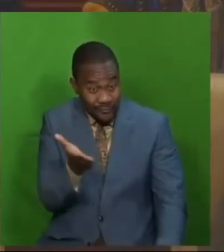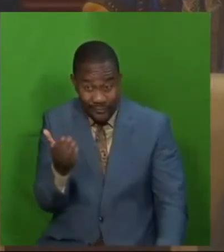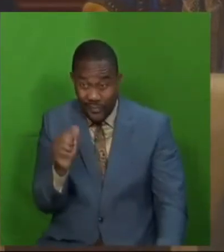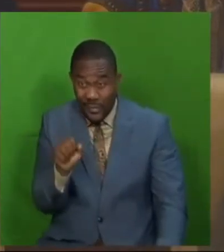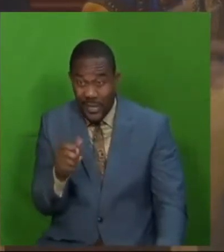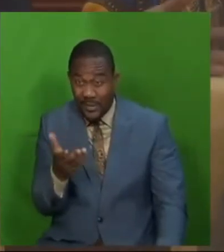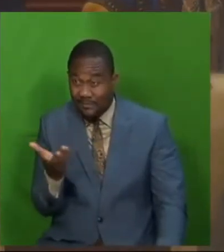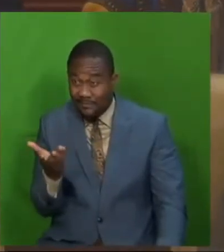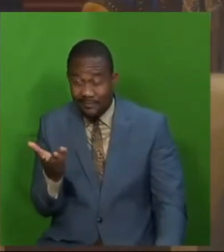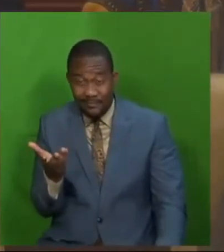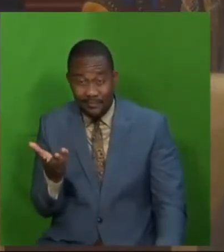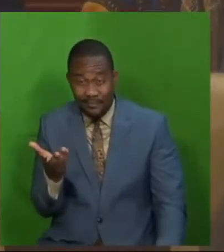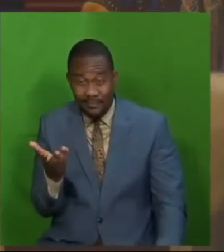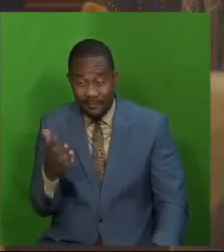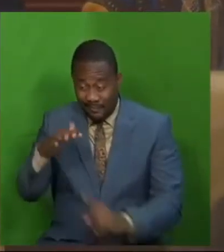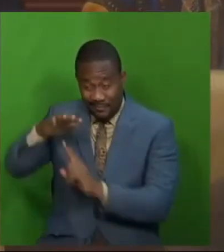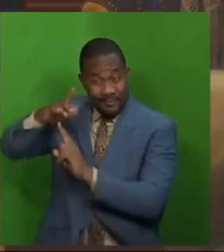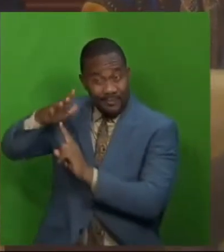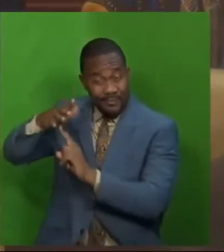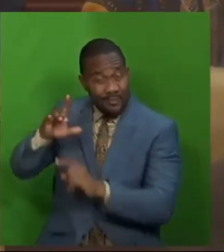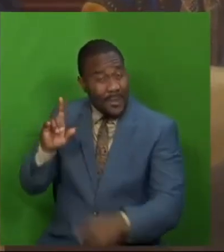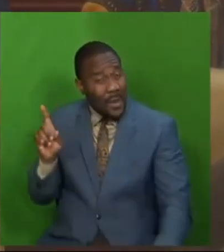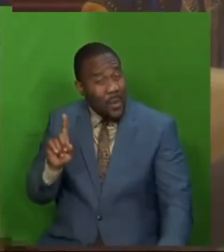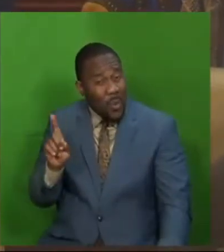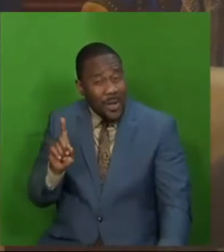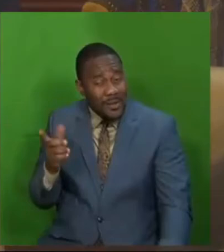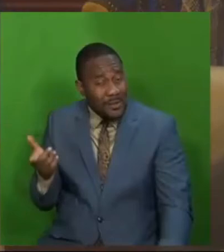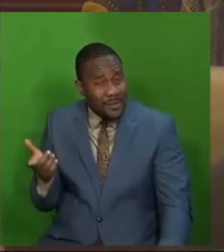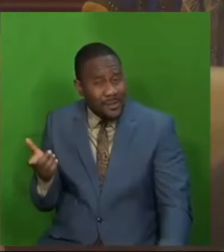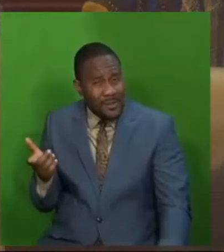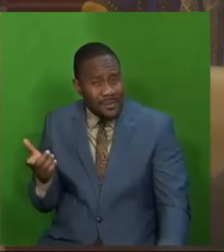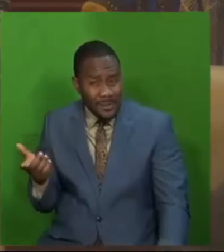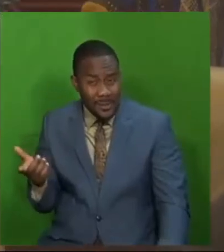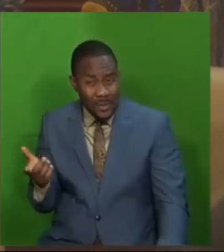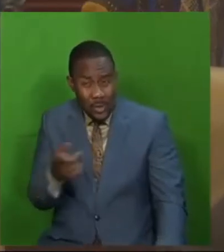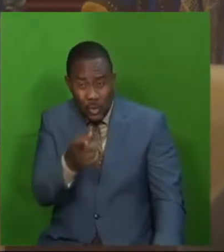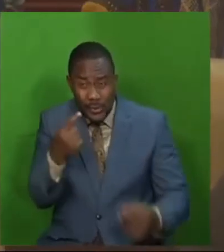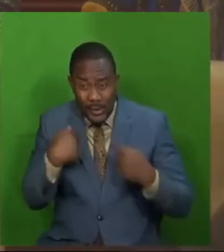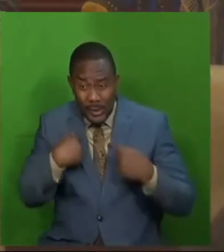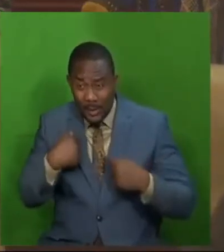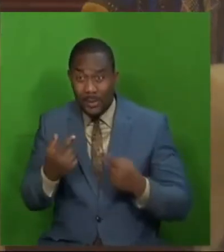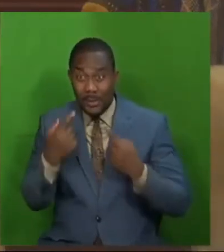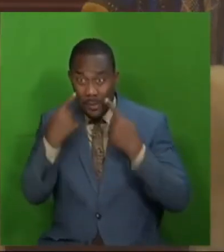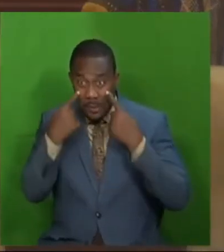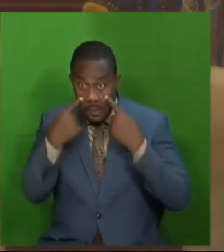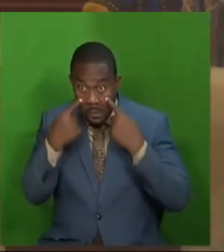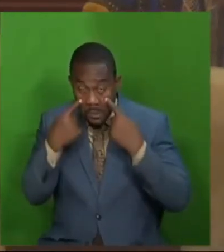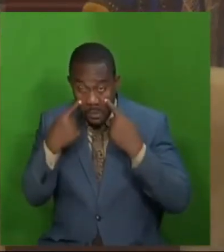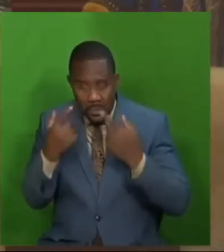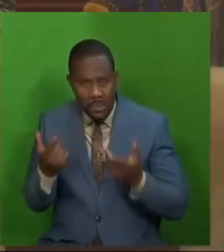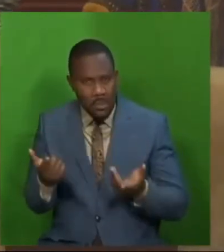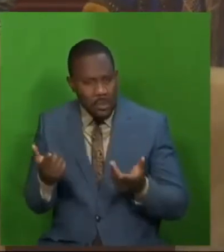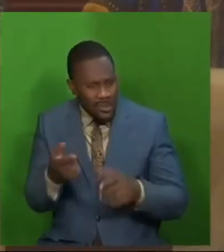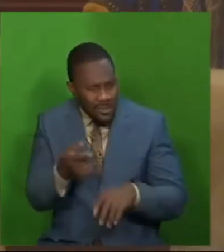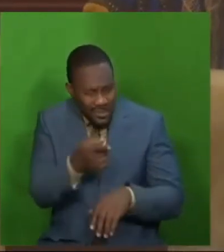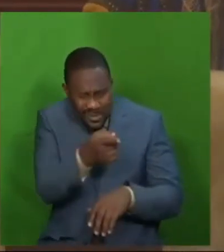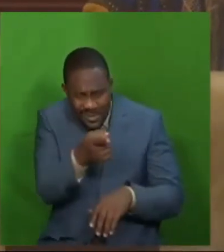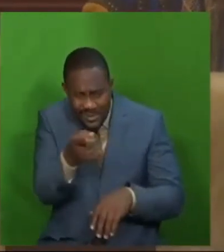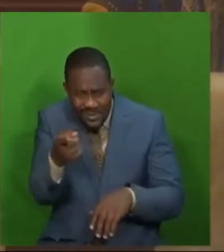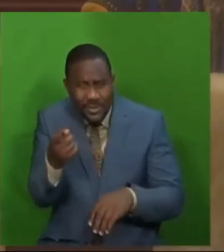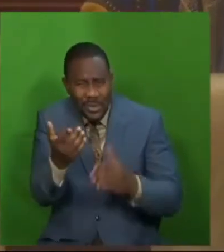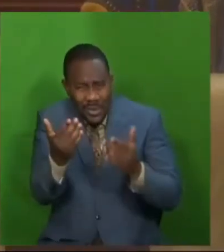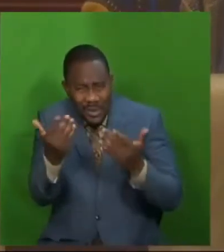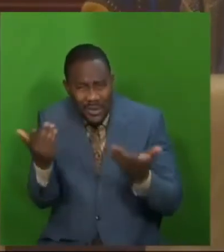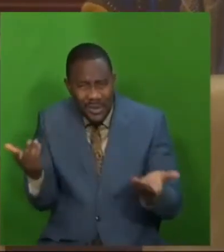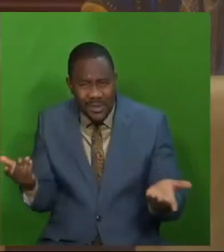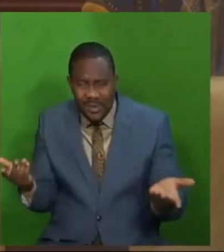Where are they? Now they are telling me to open our eyes. Look at the government people, those in government. They can